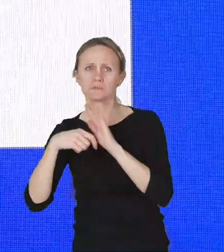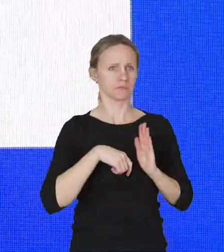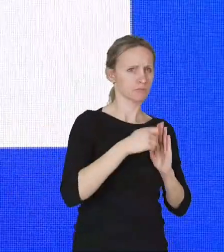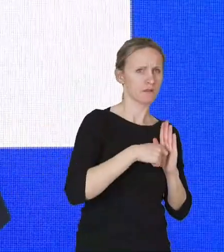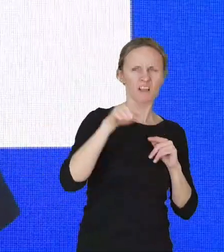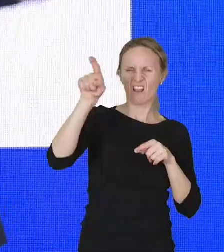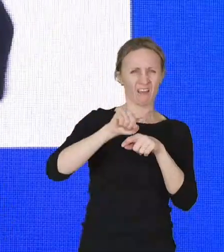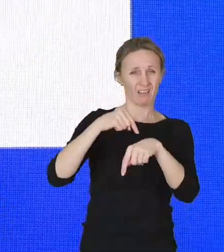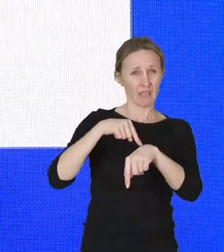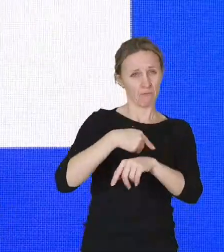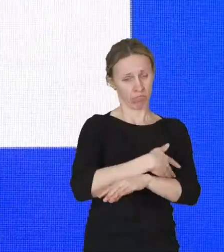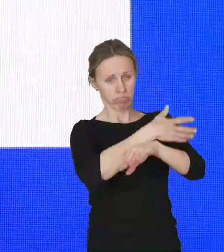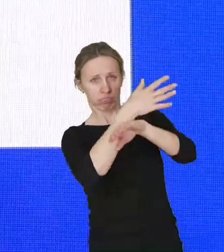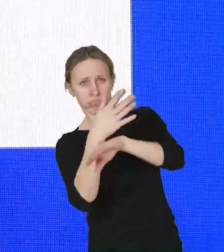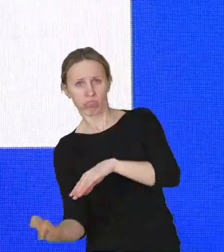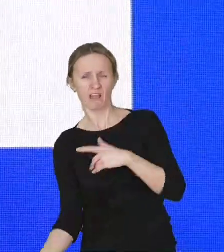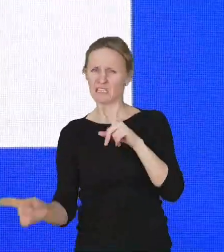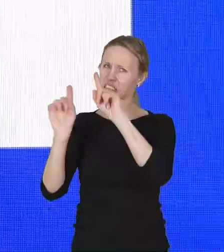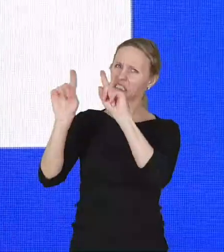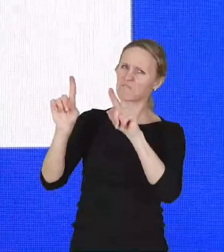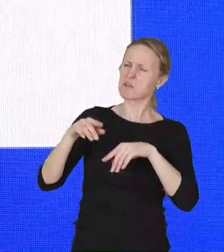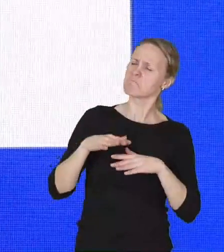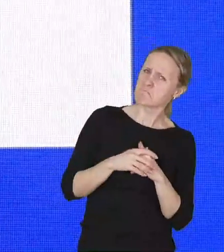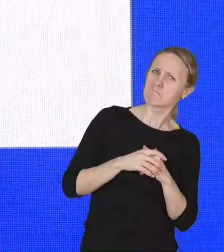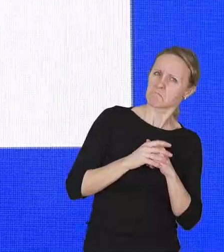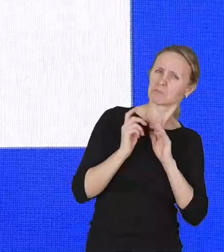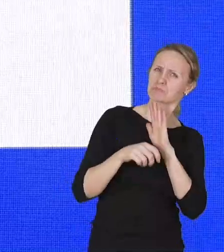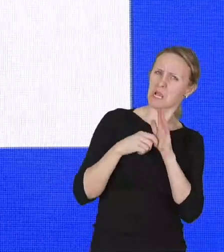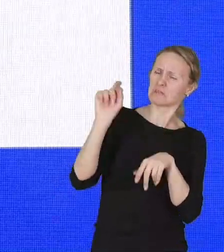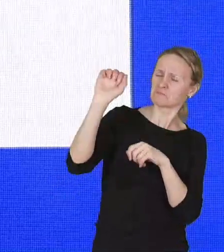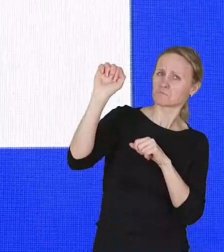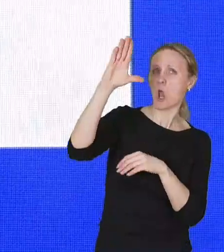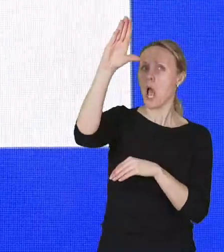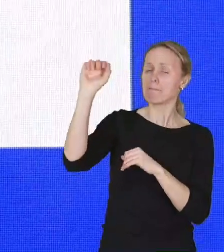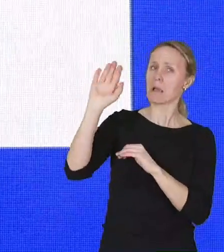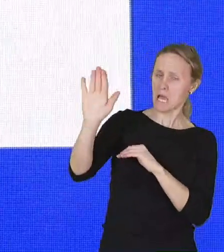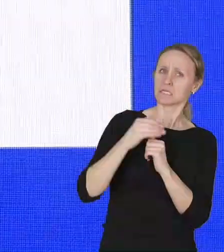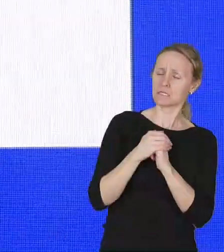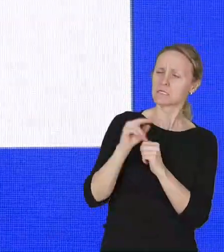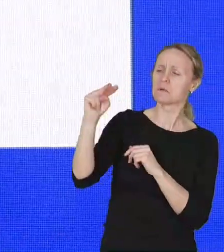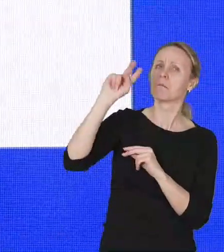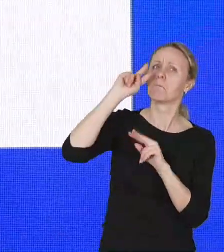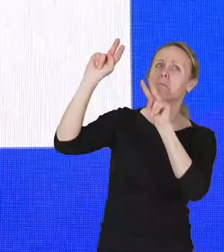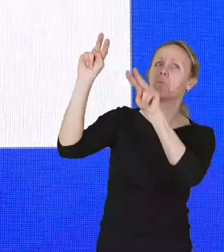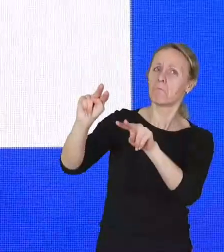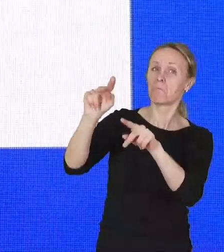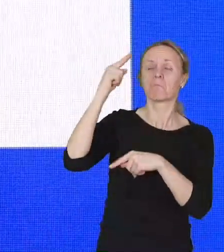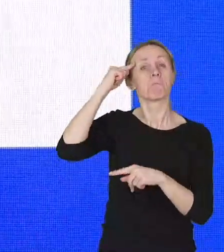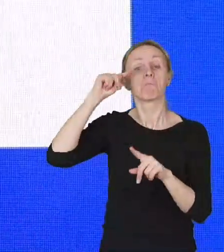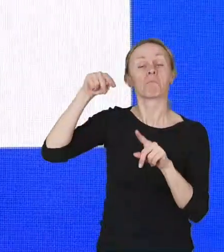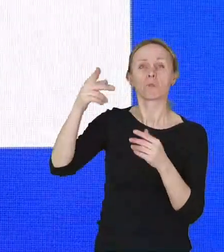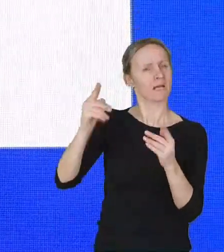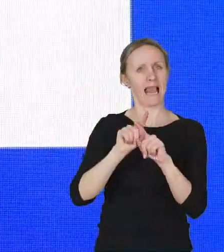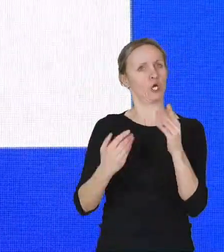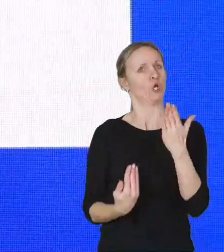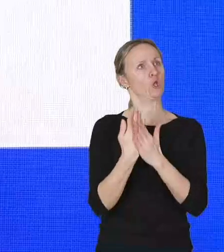brilliant idea, there's the market, I want to go ahead, and then needs to wait 12 months before it gets the grant, the market is gone,